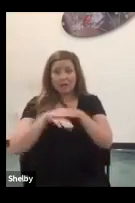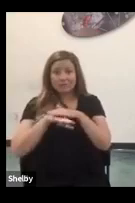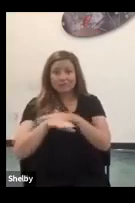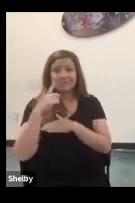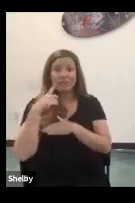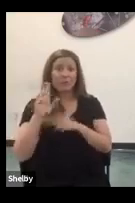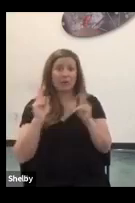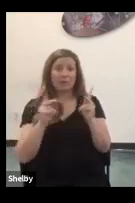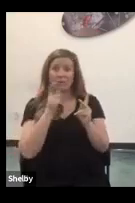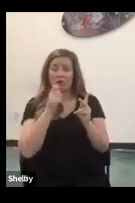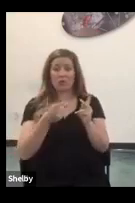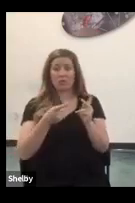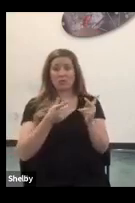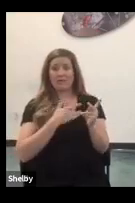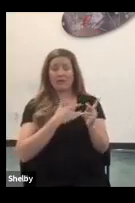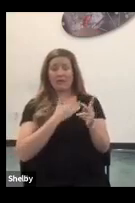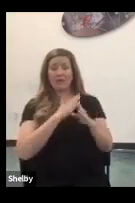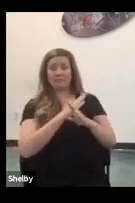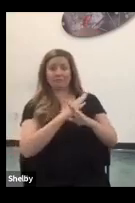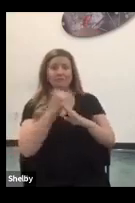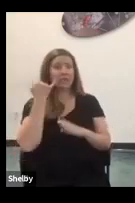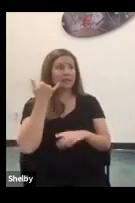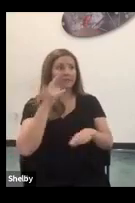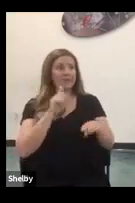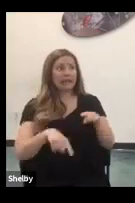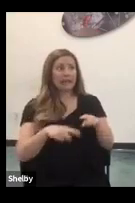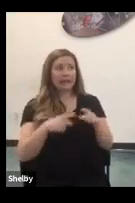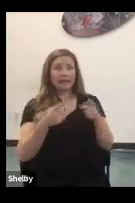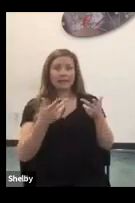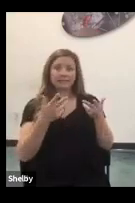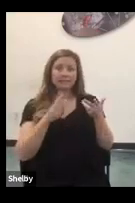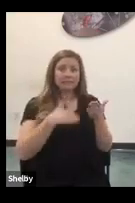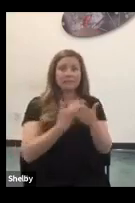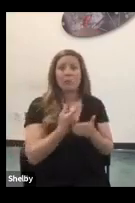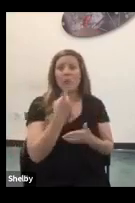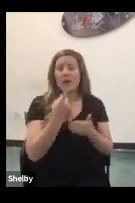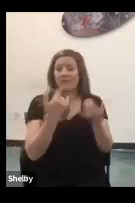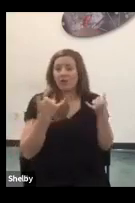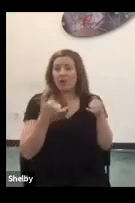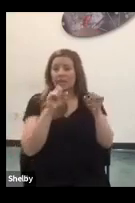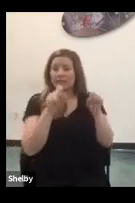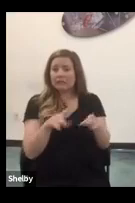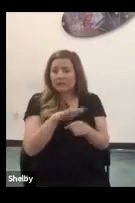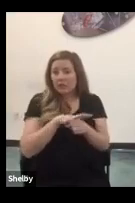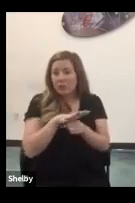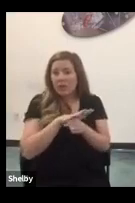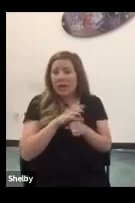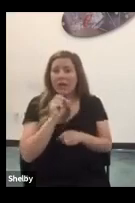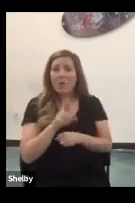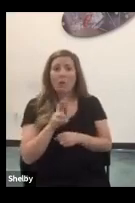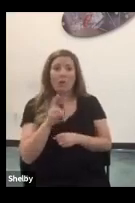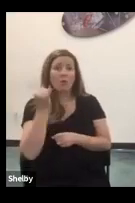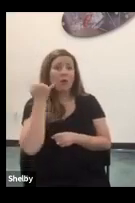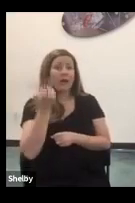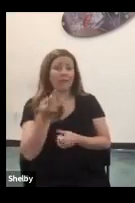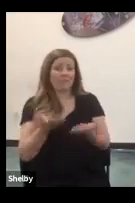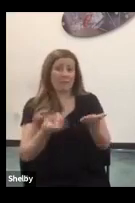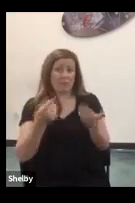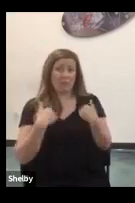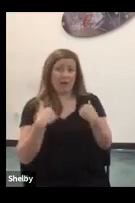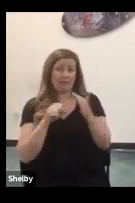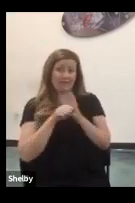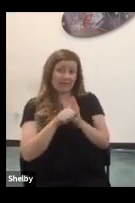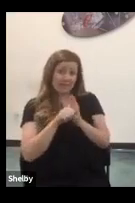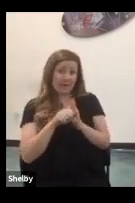who are running into barriers, whether that's not being able to get to one of the current testing locations, or if you do have symptoms or